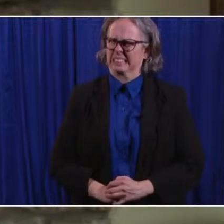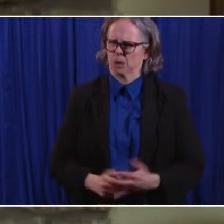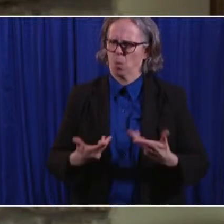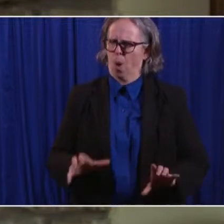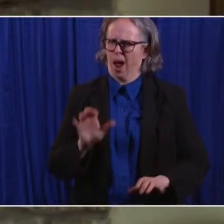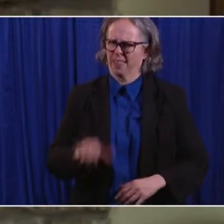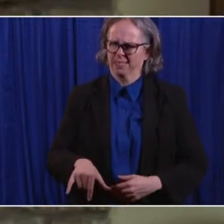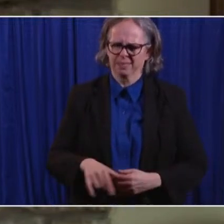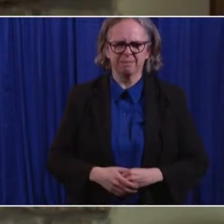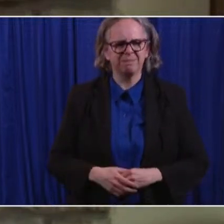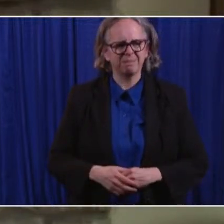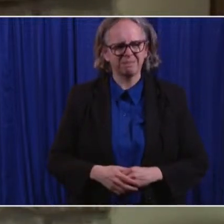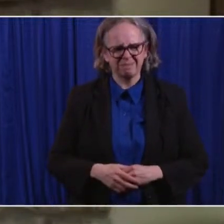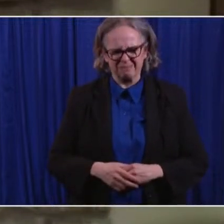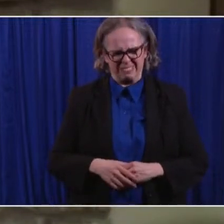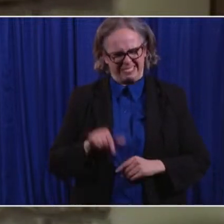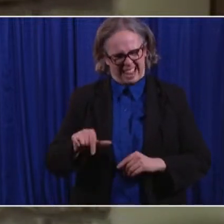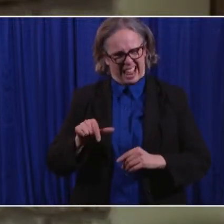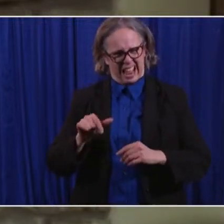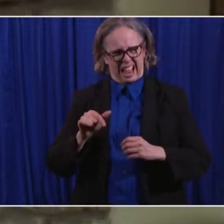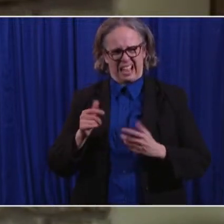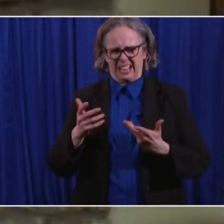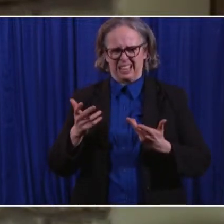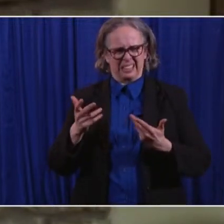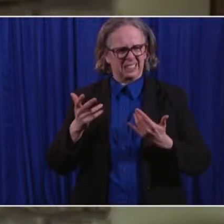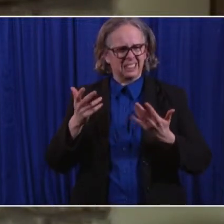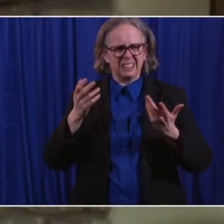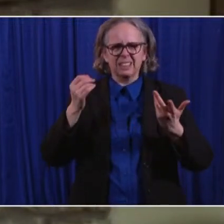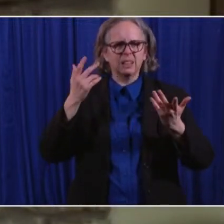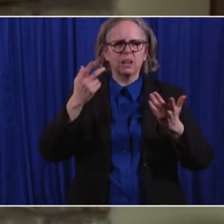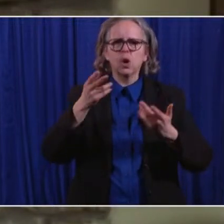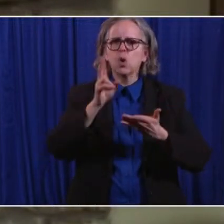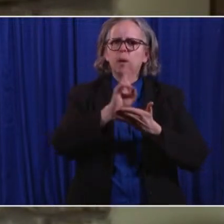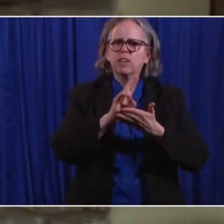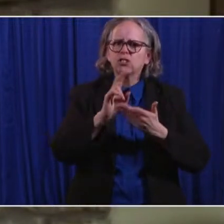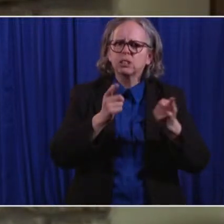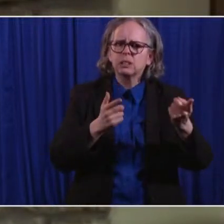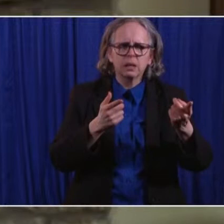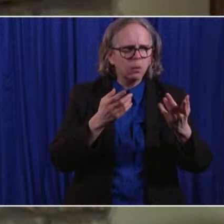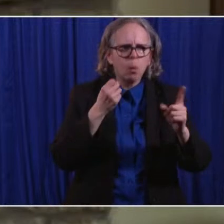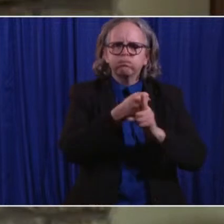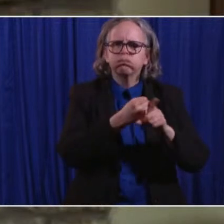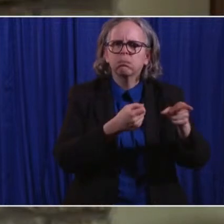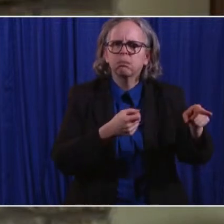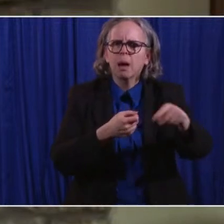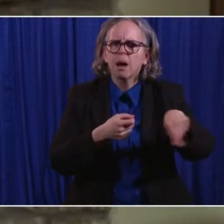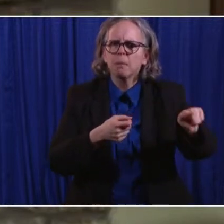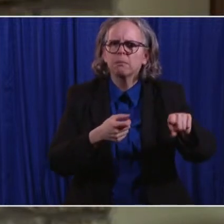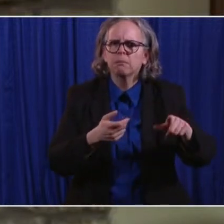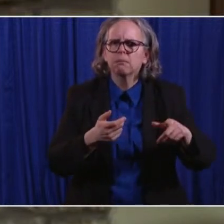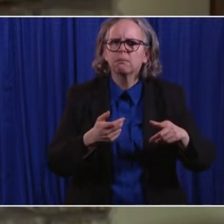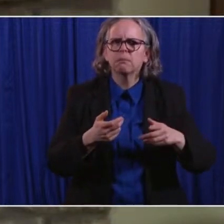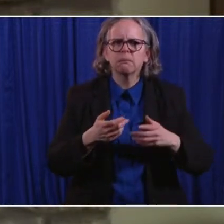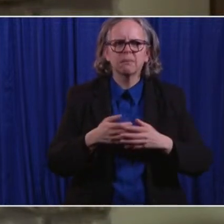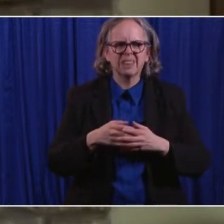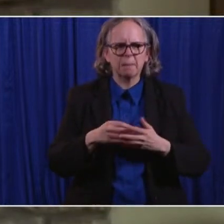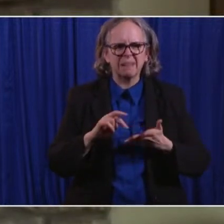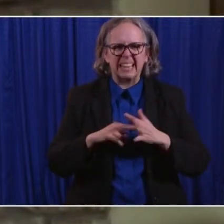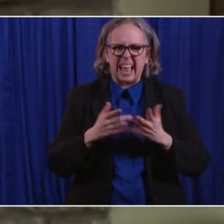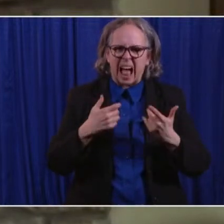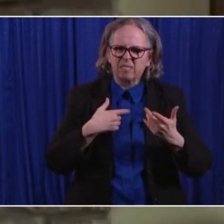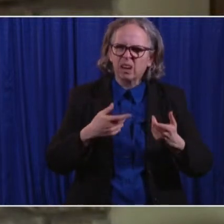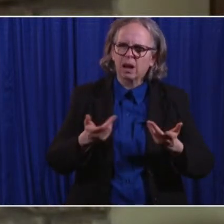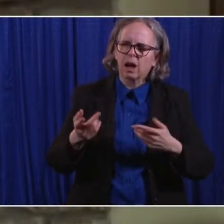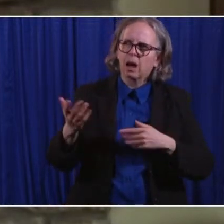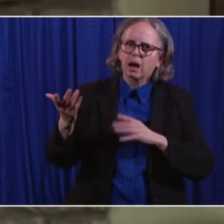how universities, for example, have to deal with frivolous lawsuits. So this is